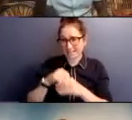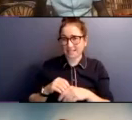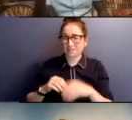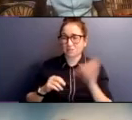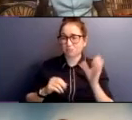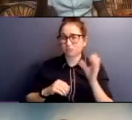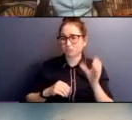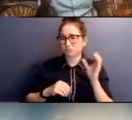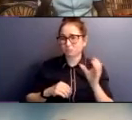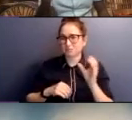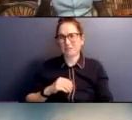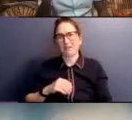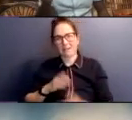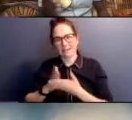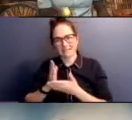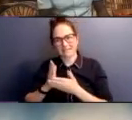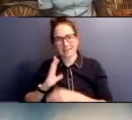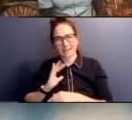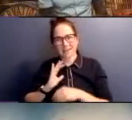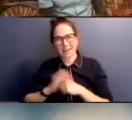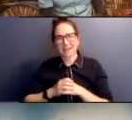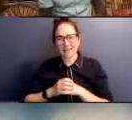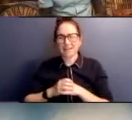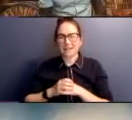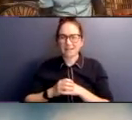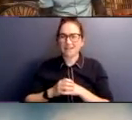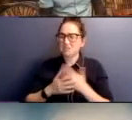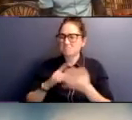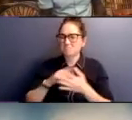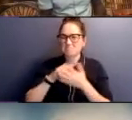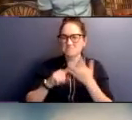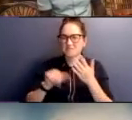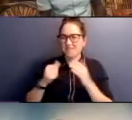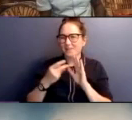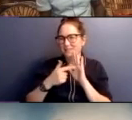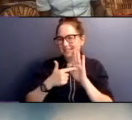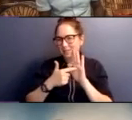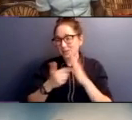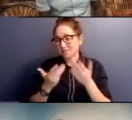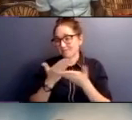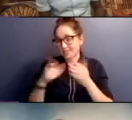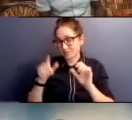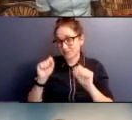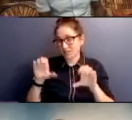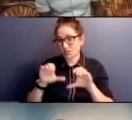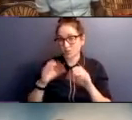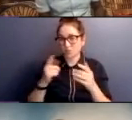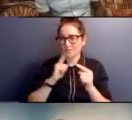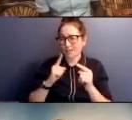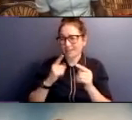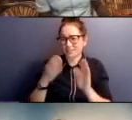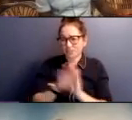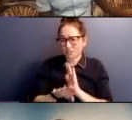All right. And so those are just a few examples of things that you can do that are very